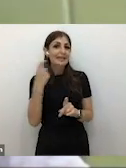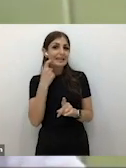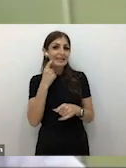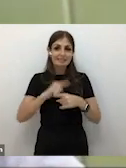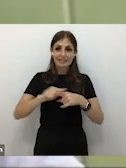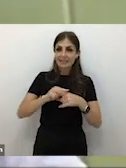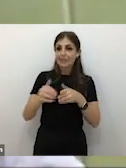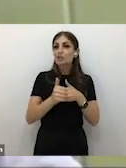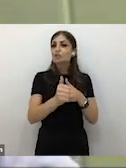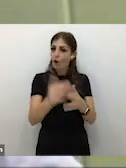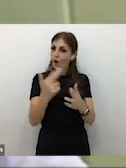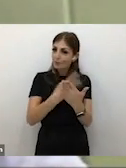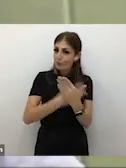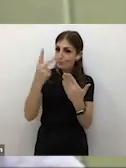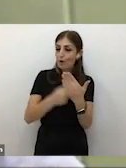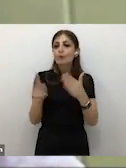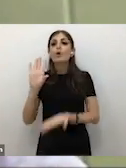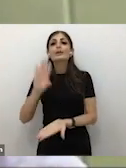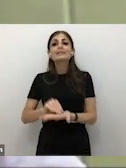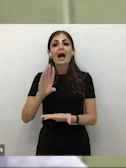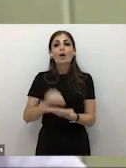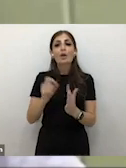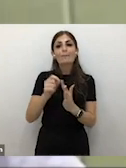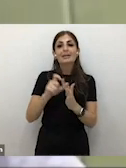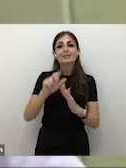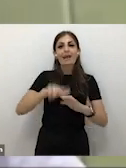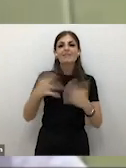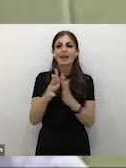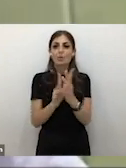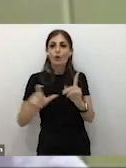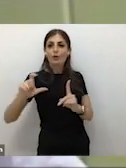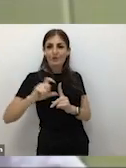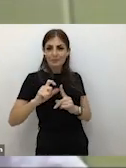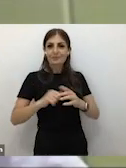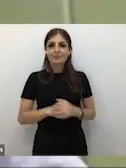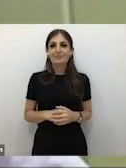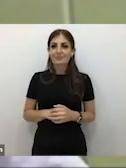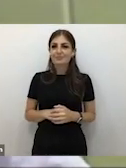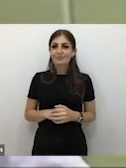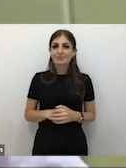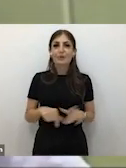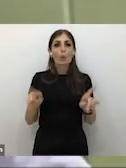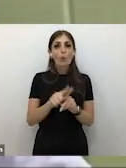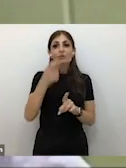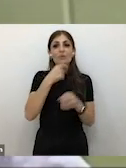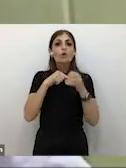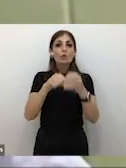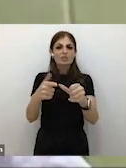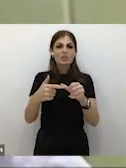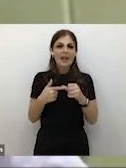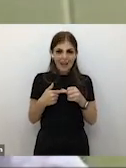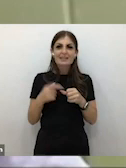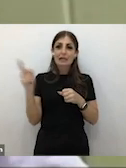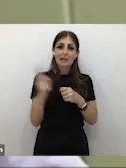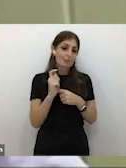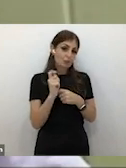guide for the program that you can download in PDF and Word formats. We also have some question and answer sessions